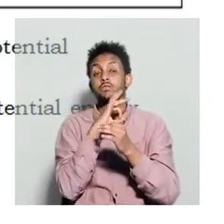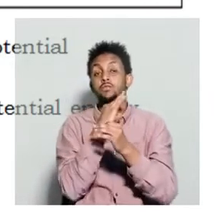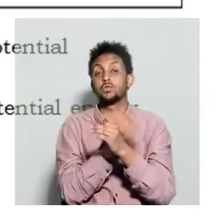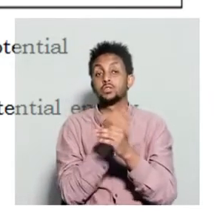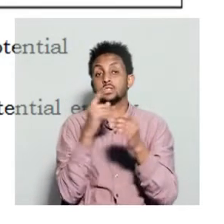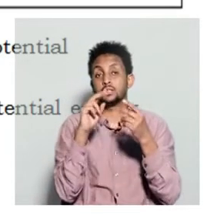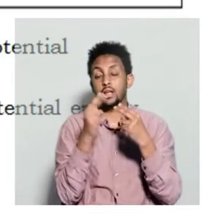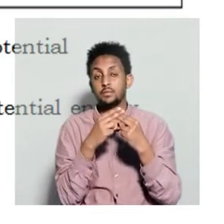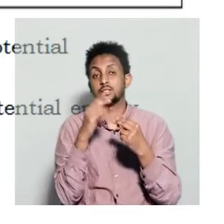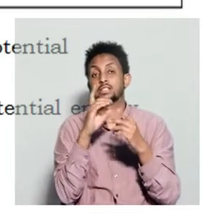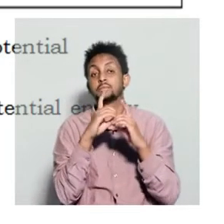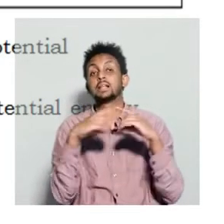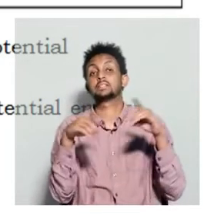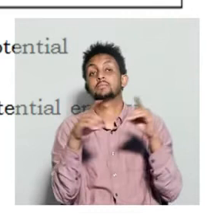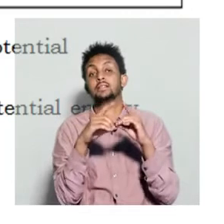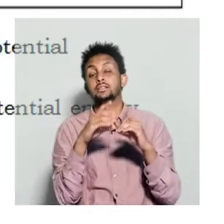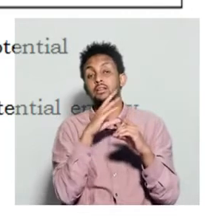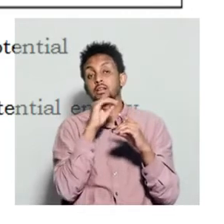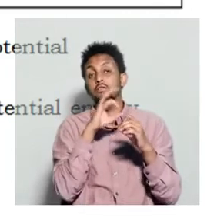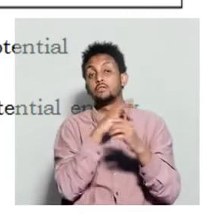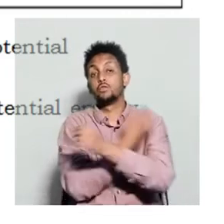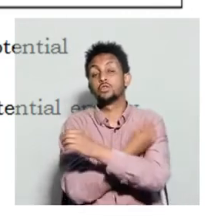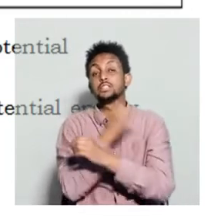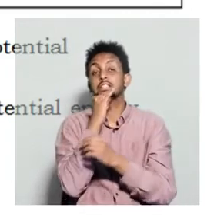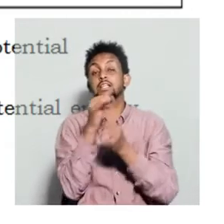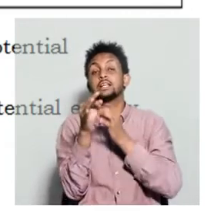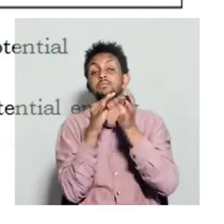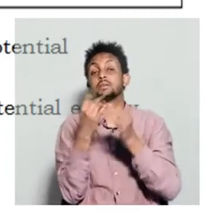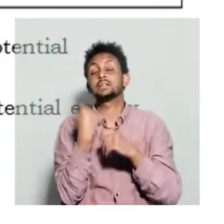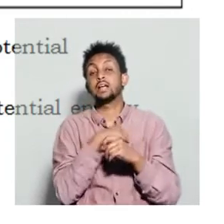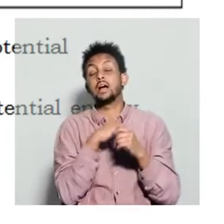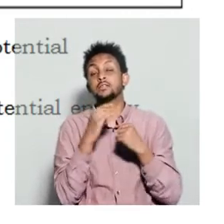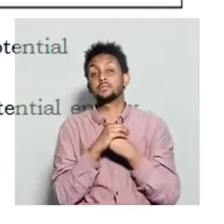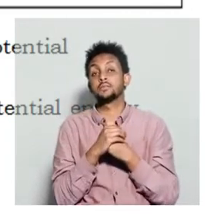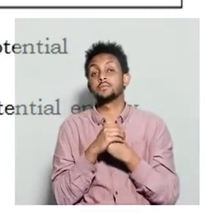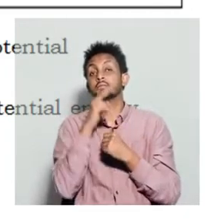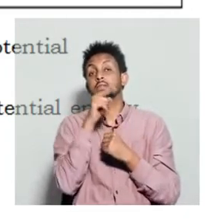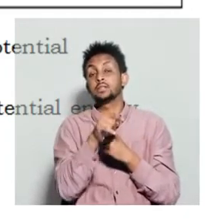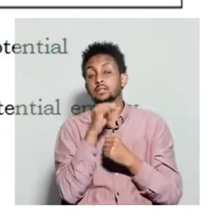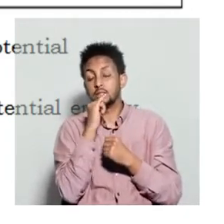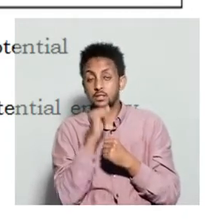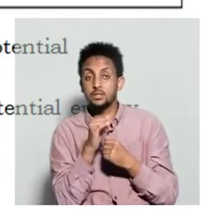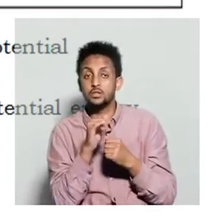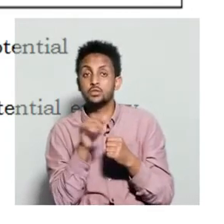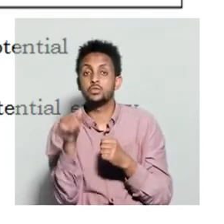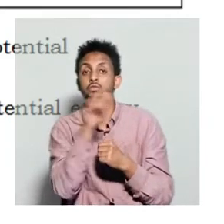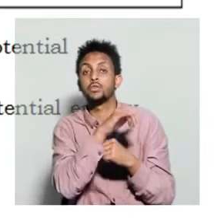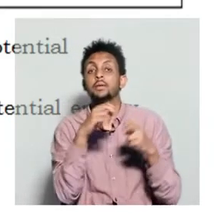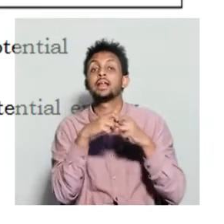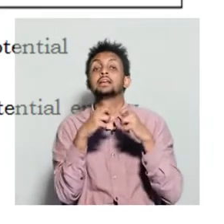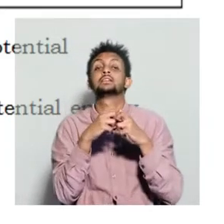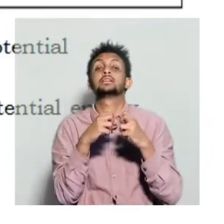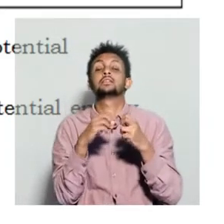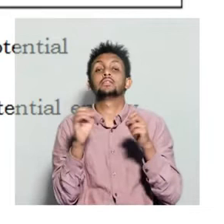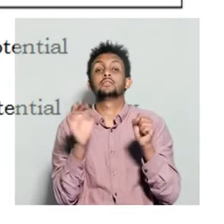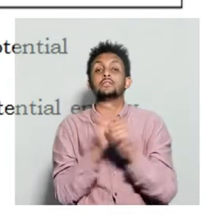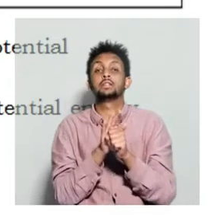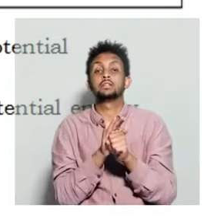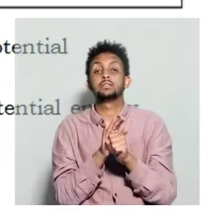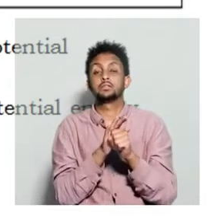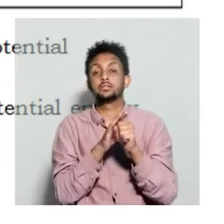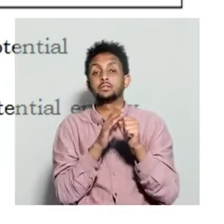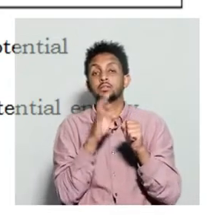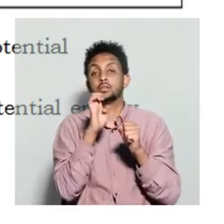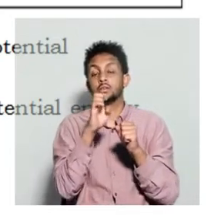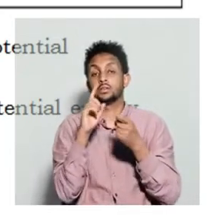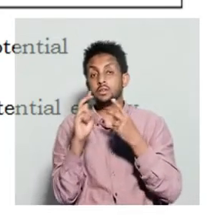times displacement. And the force is expressed as, since it is a uniform electric field, and a uniform electric field